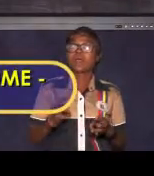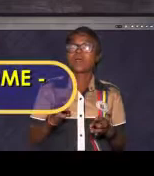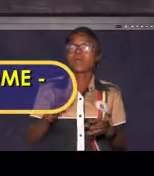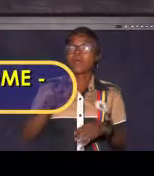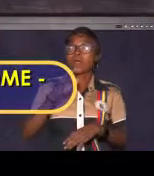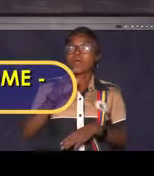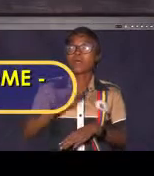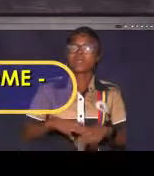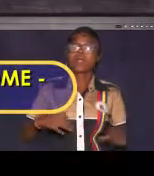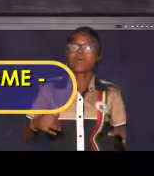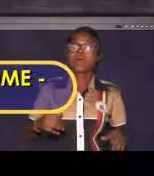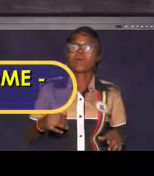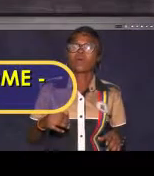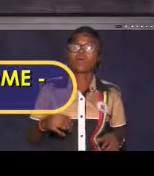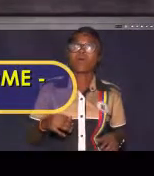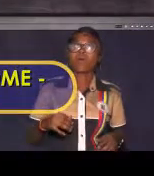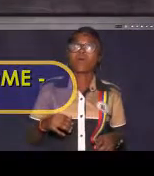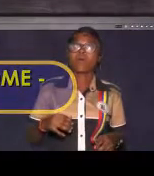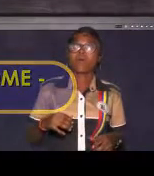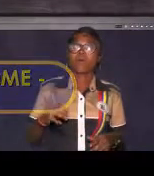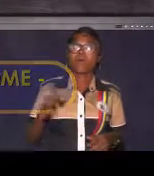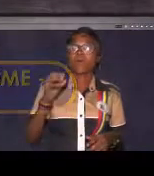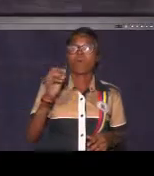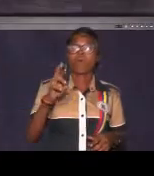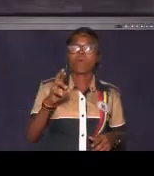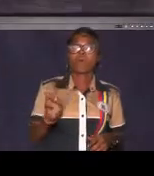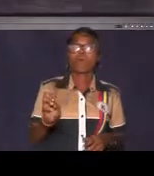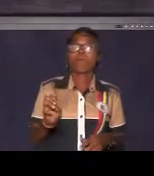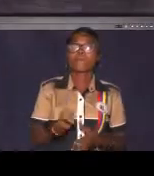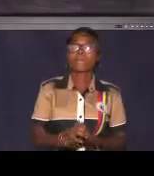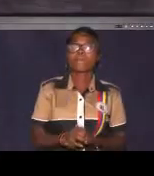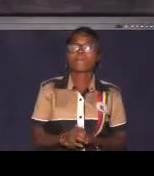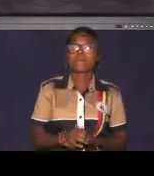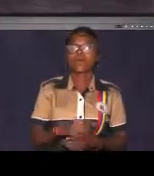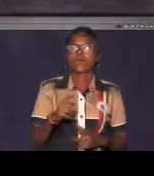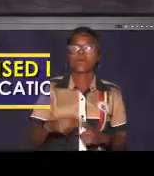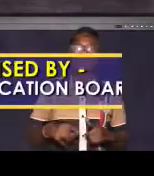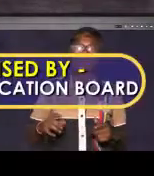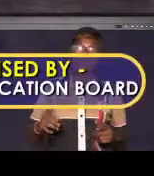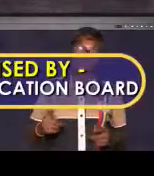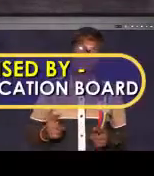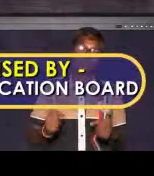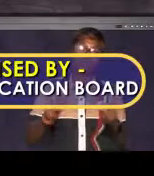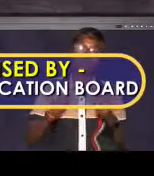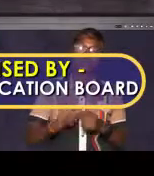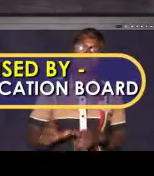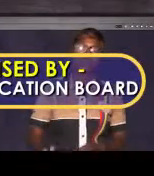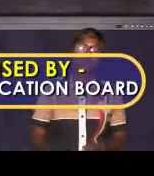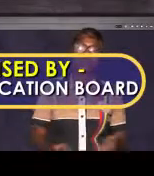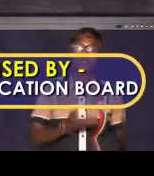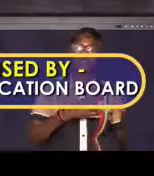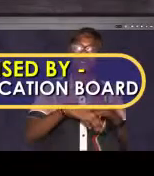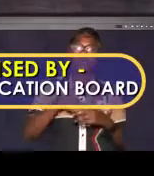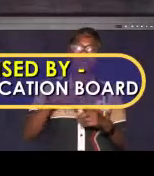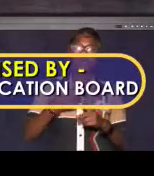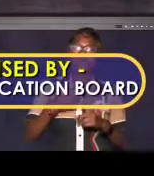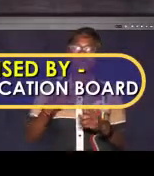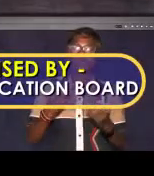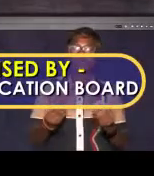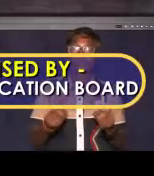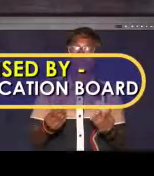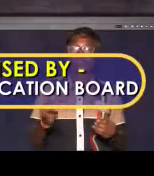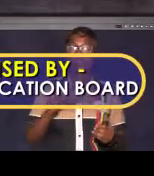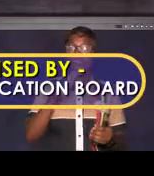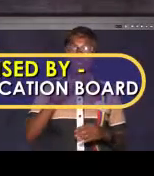what? Ore. In their natural state, that means when you just try to bring it out from the